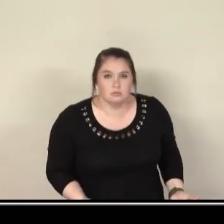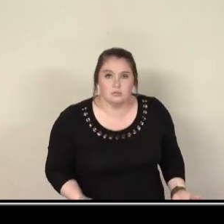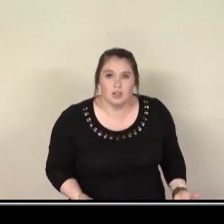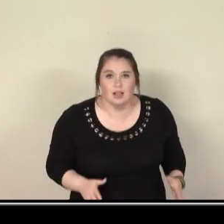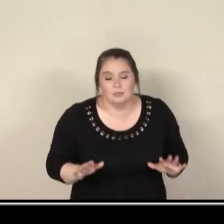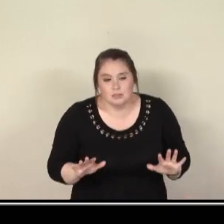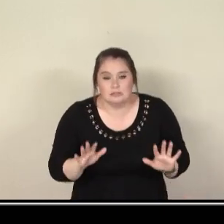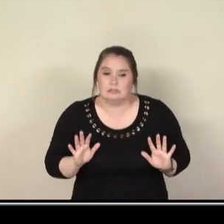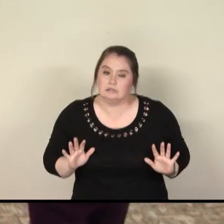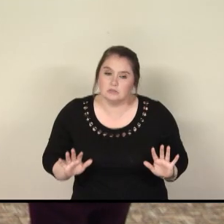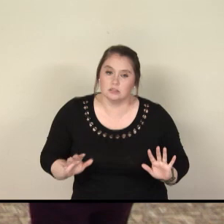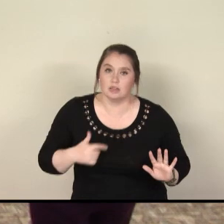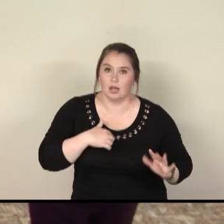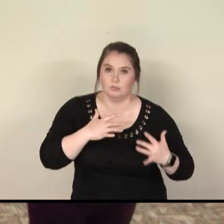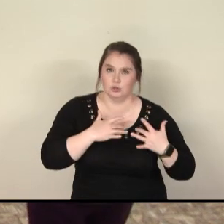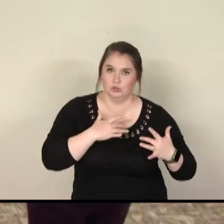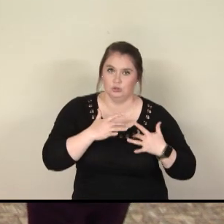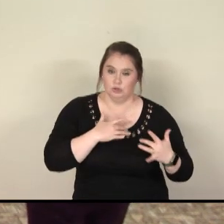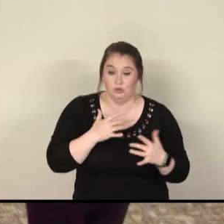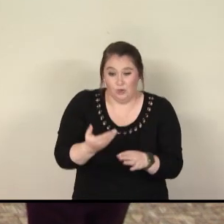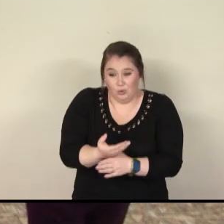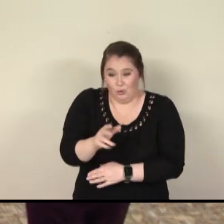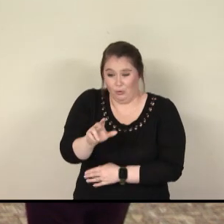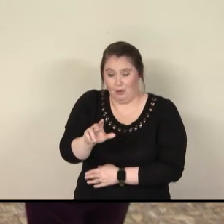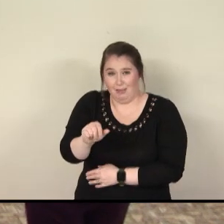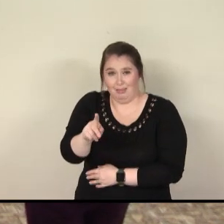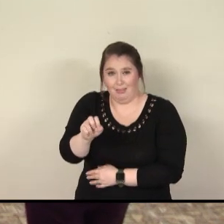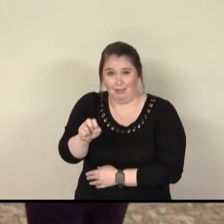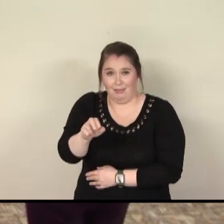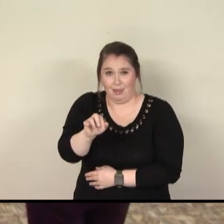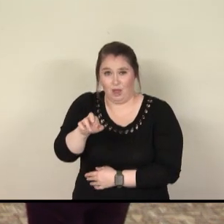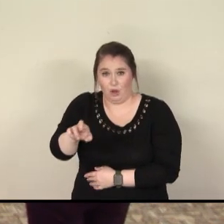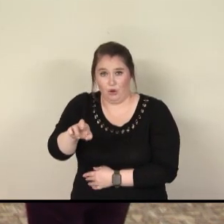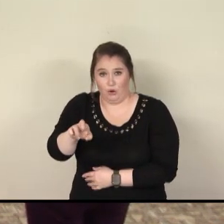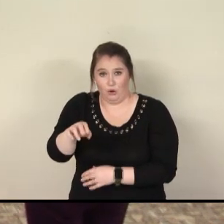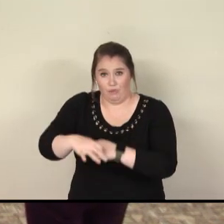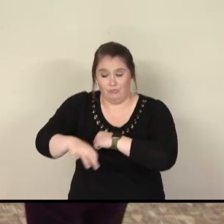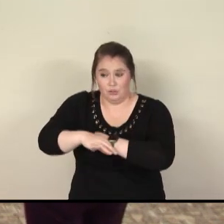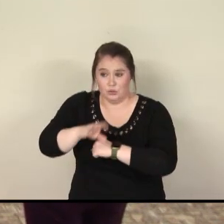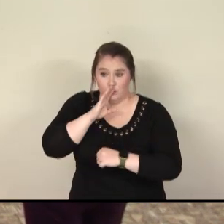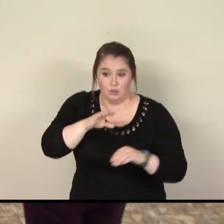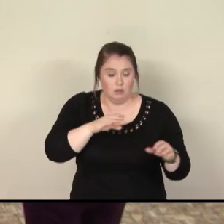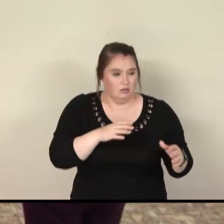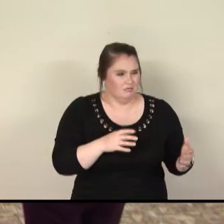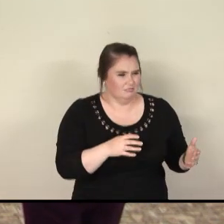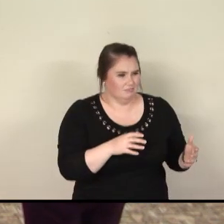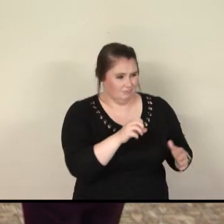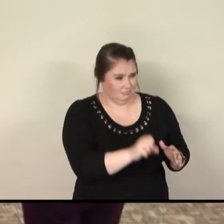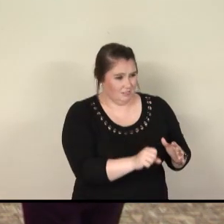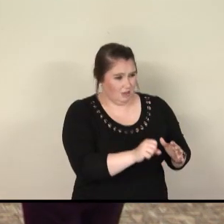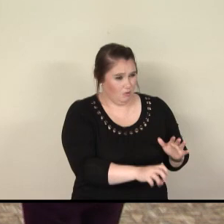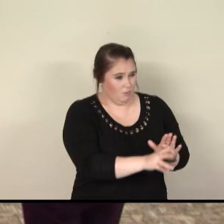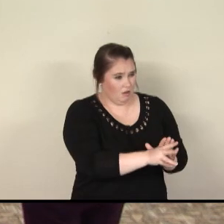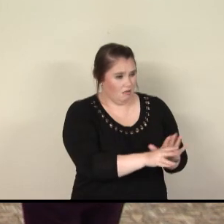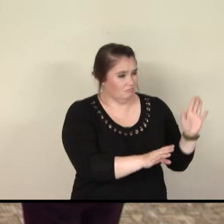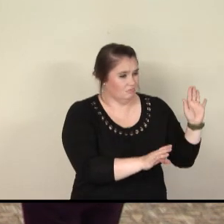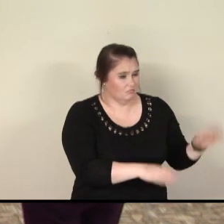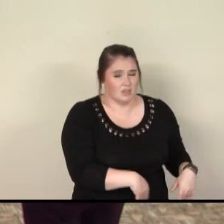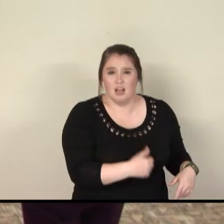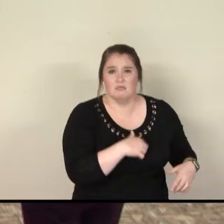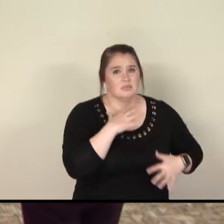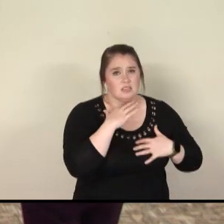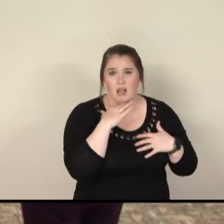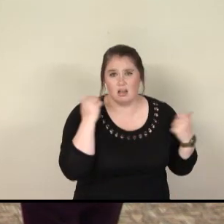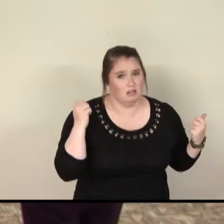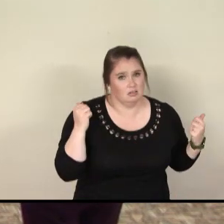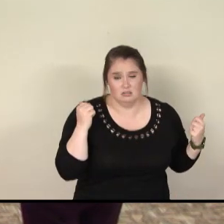I'm just worried that with the new Lake Airfields, how many people are gonna go from Southern to Lake Air and just say, hey, we're